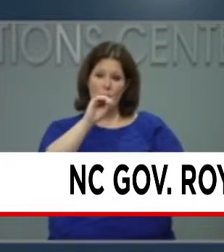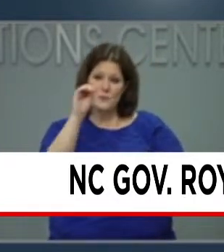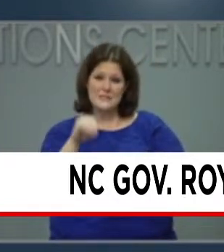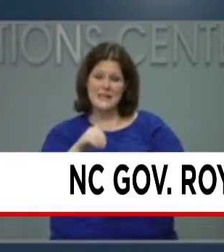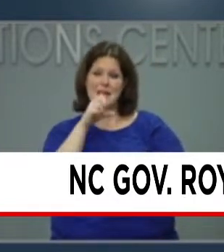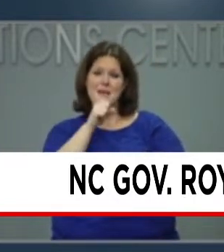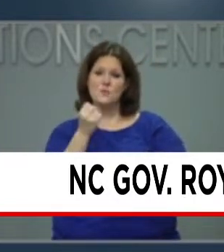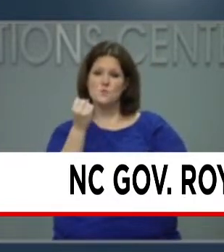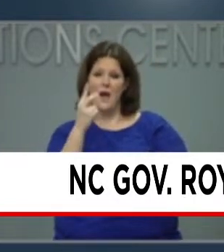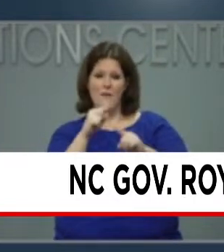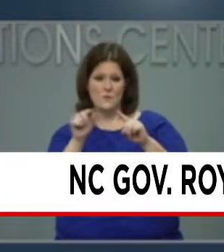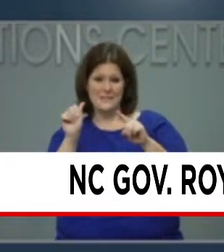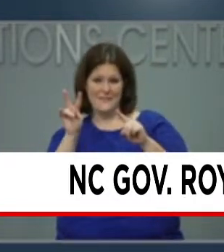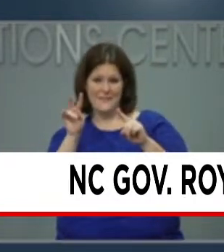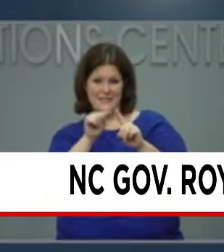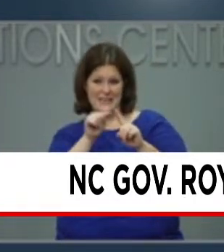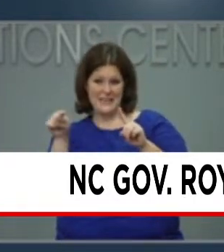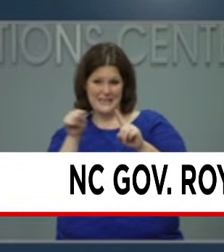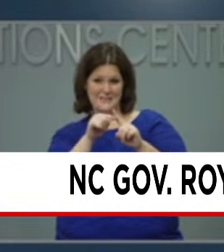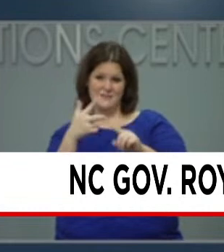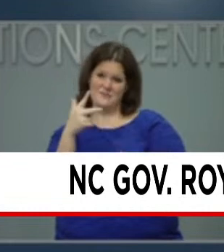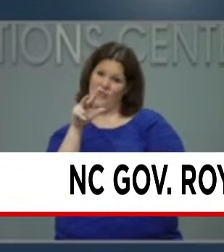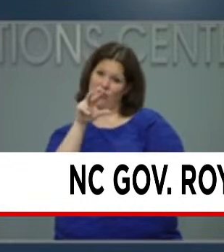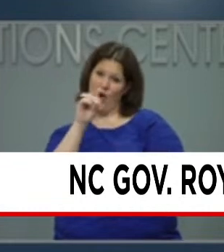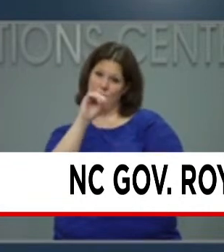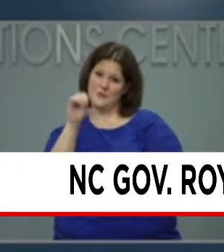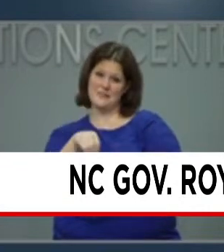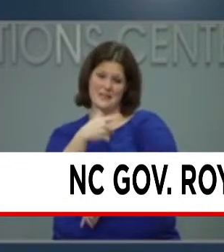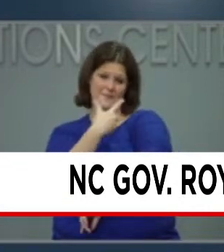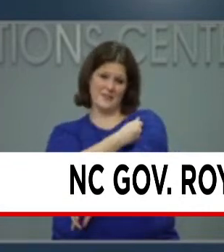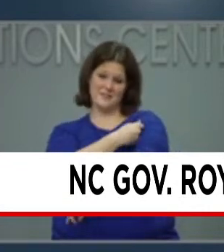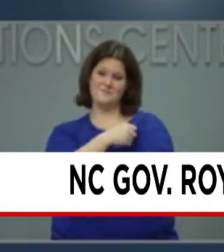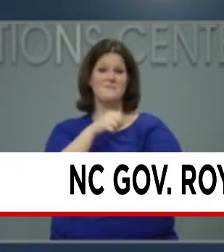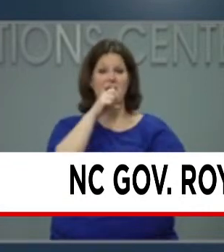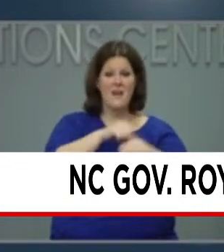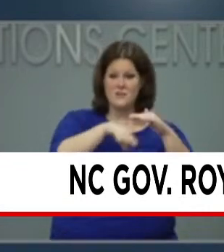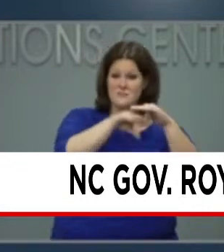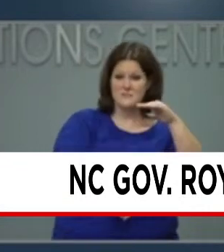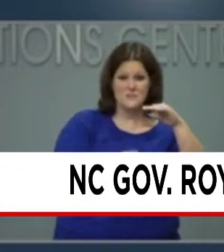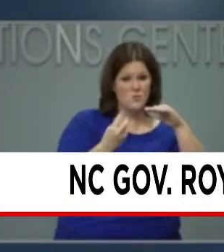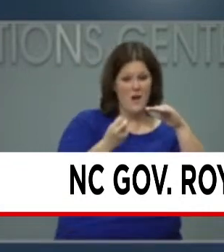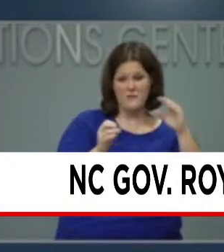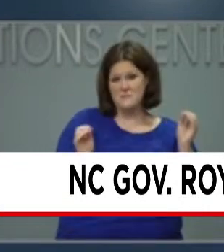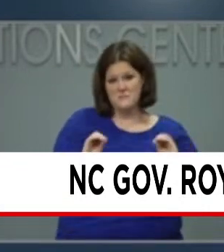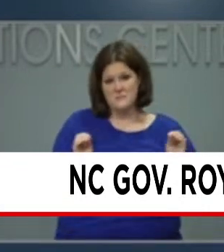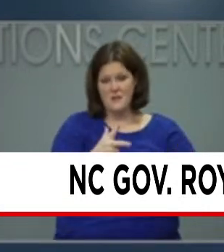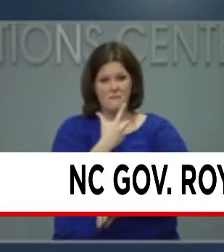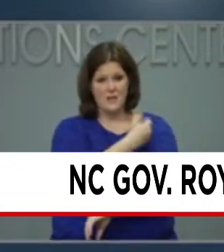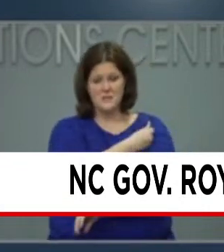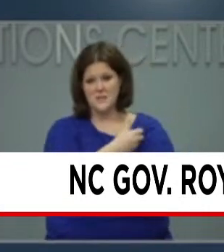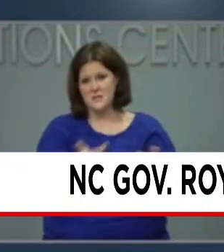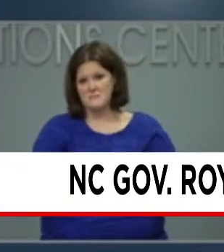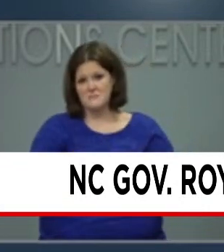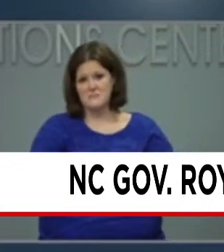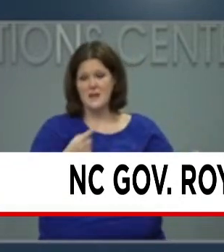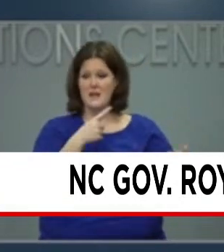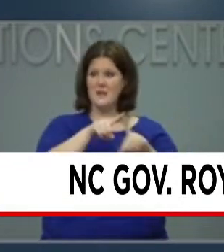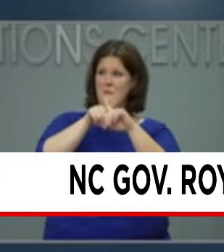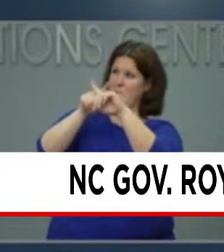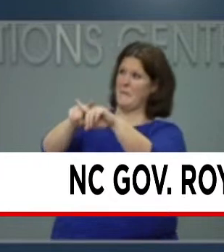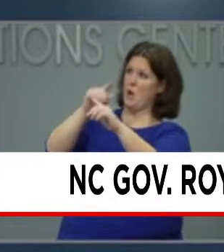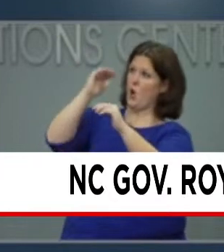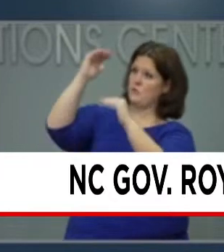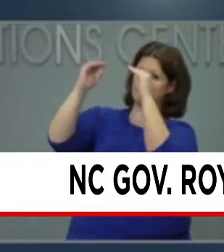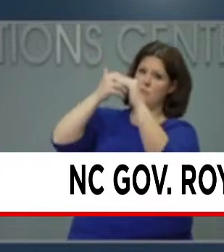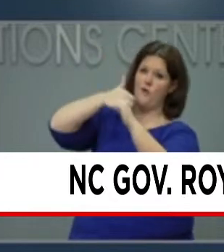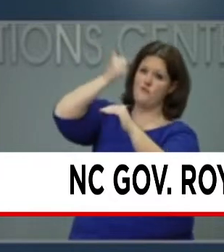12 to 17 are vaccinated. Anyone under 12 doesn't have the option right now to get vaccinated. They're relying on us to protect them by